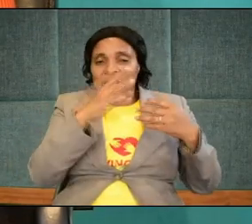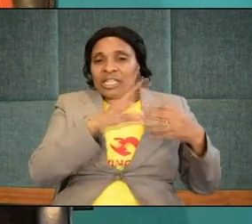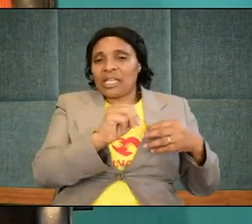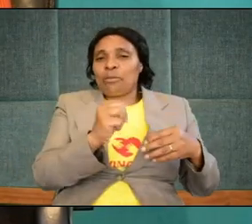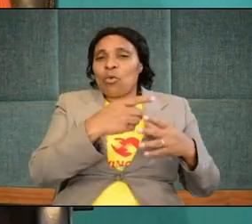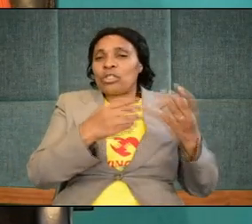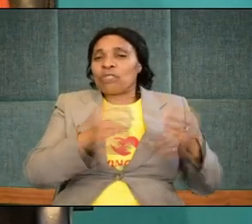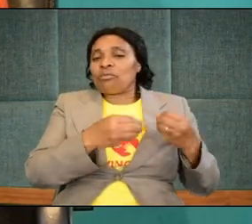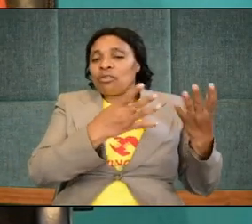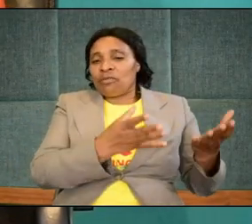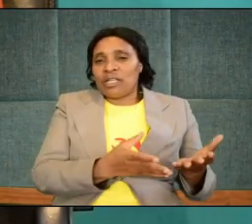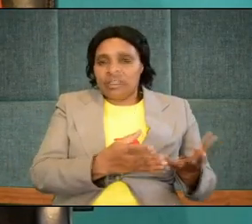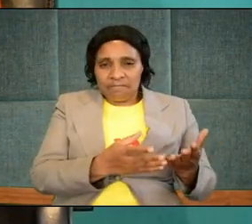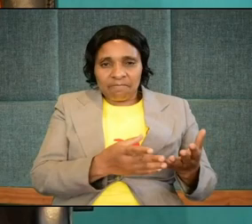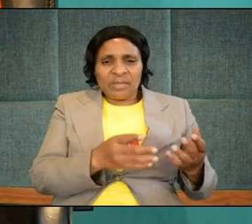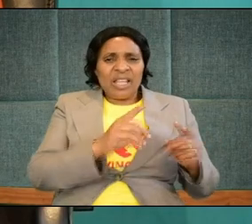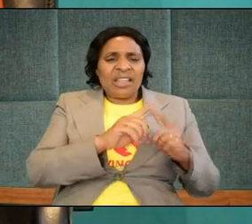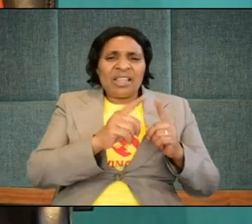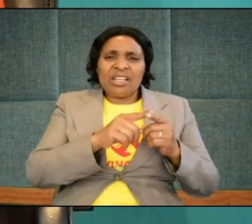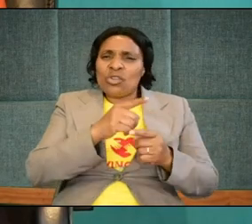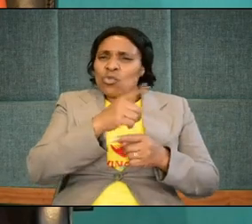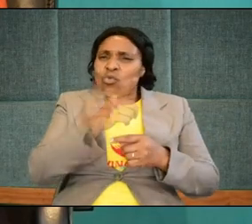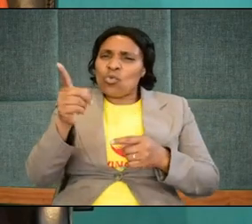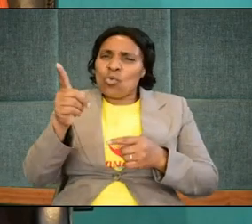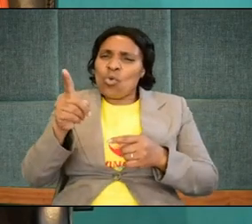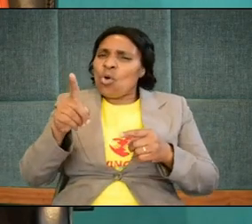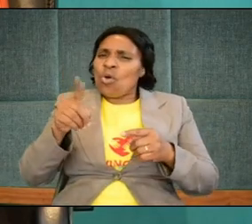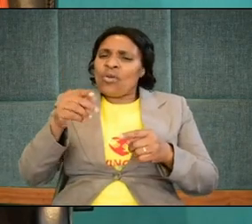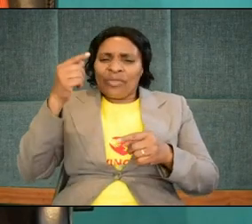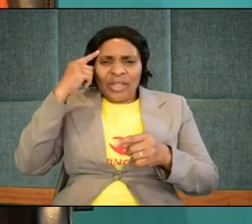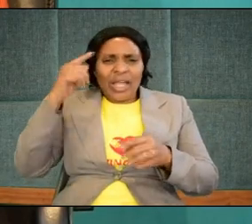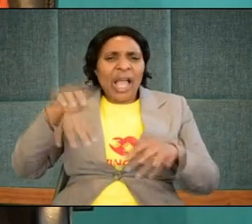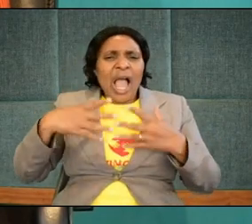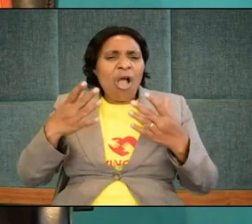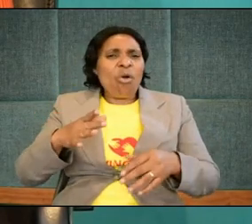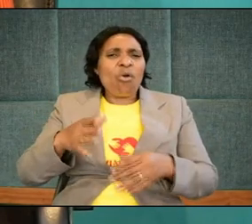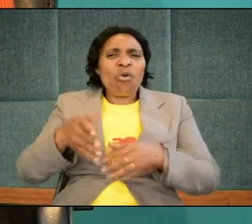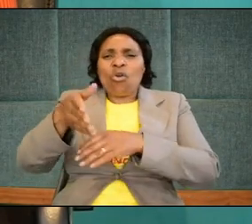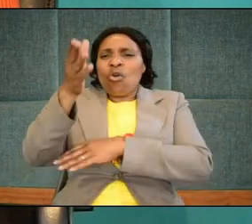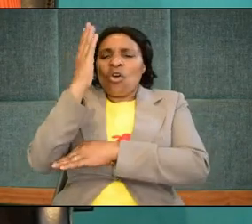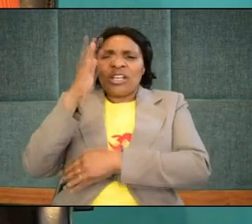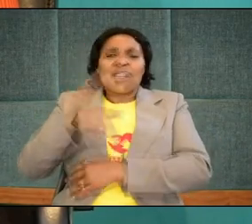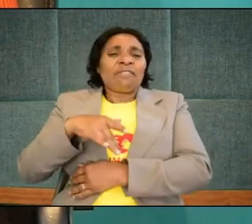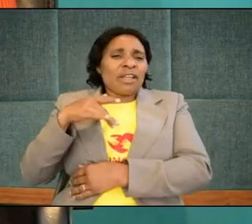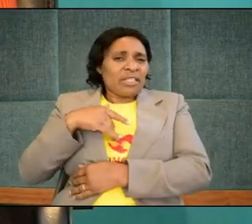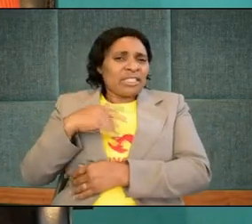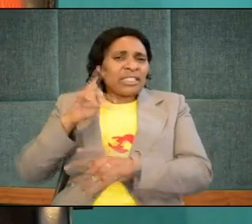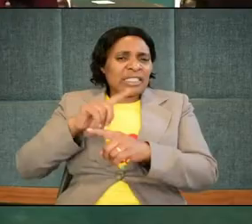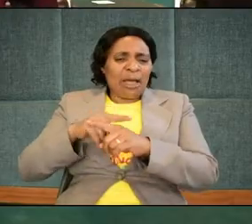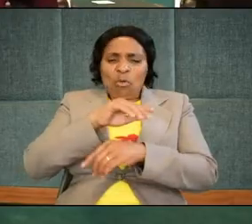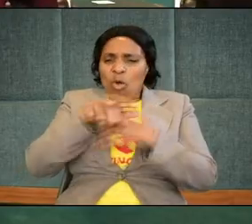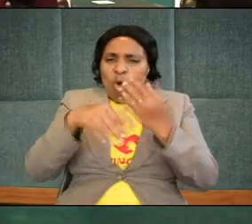what they needed. How do you suppose God felt about the Israelites during all of this drama?